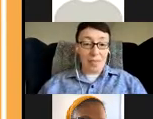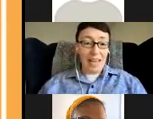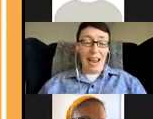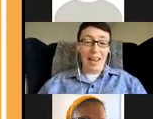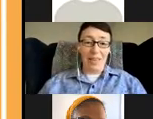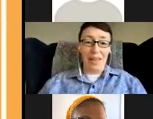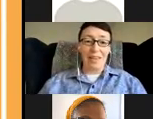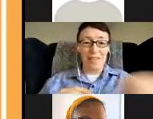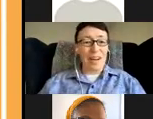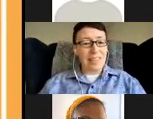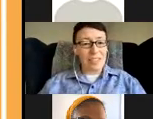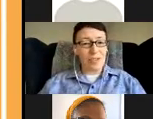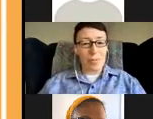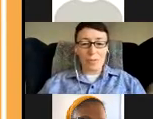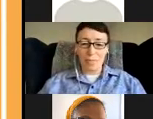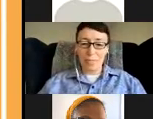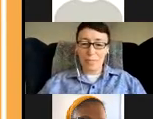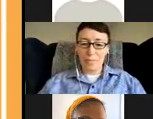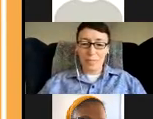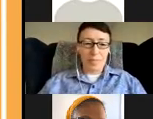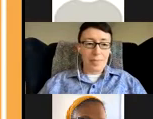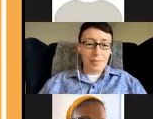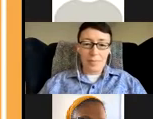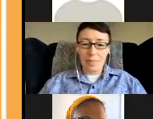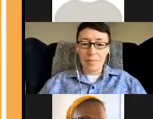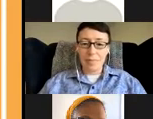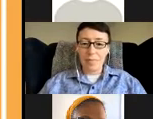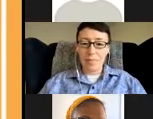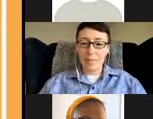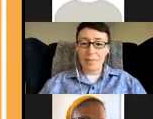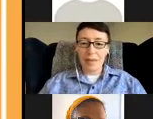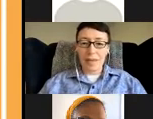room. They can then define these terms.